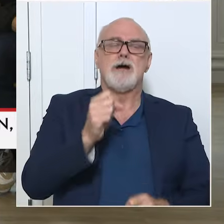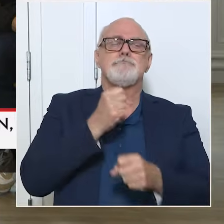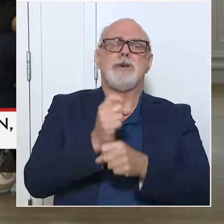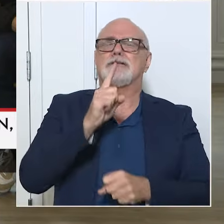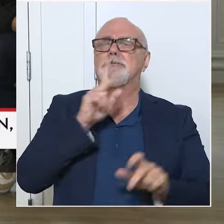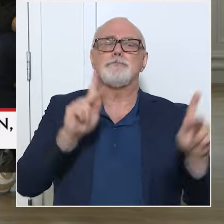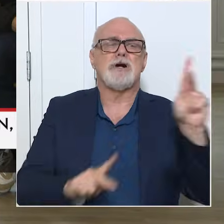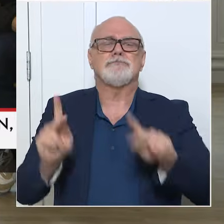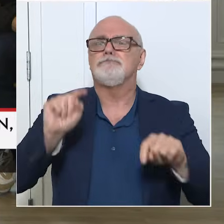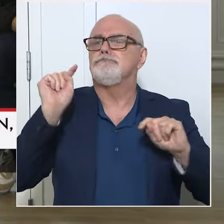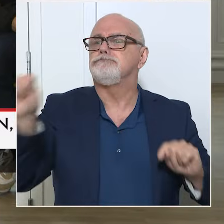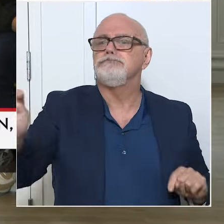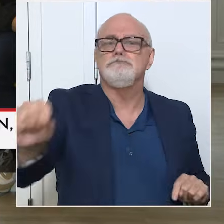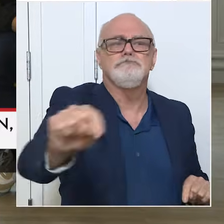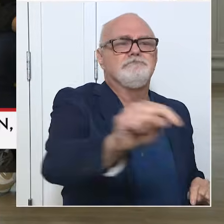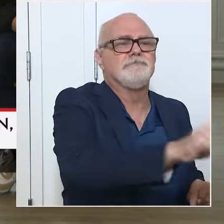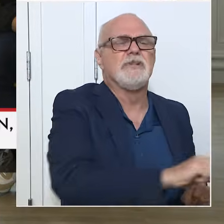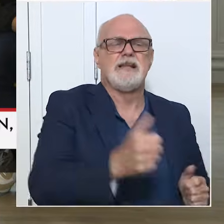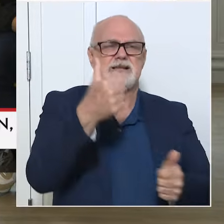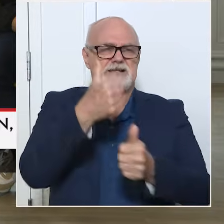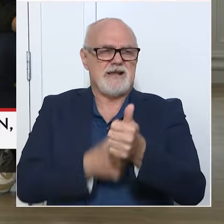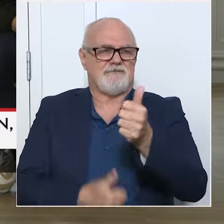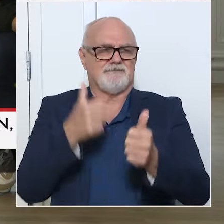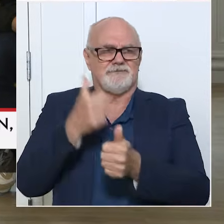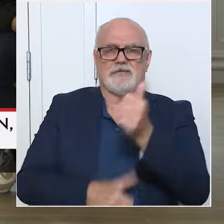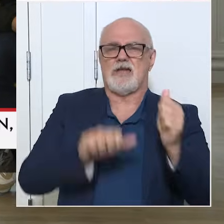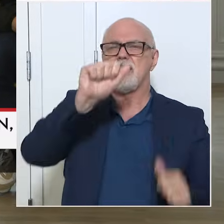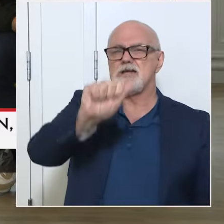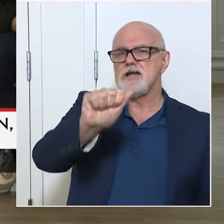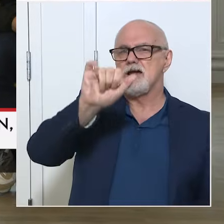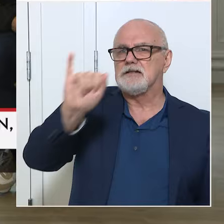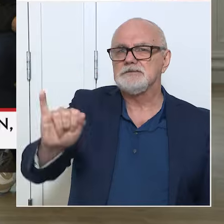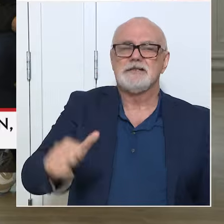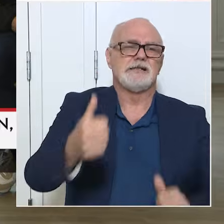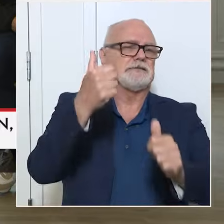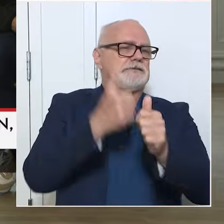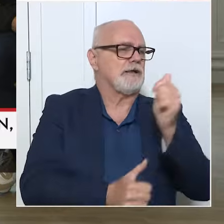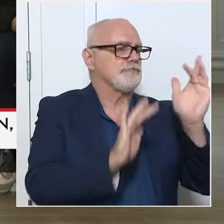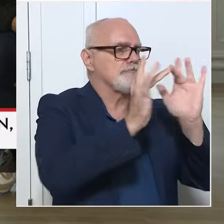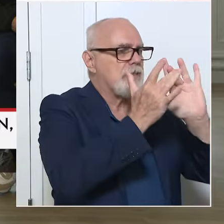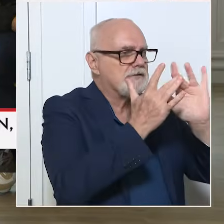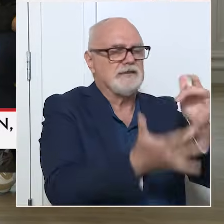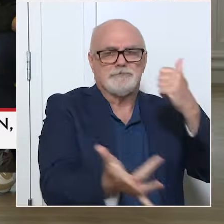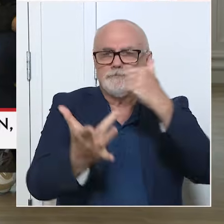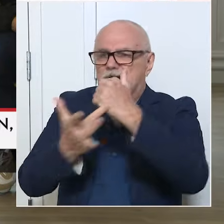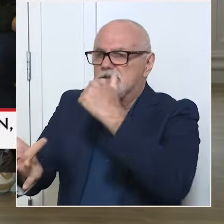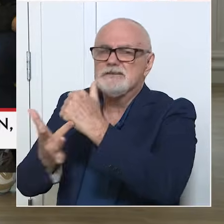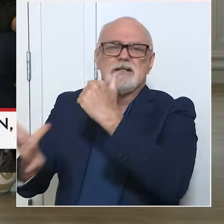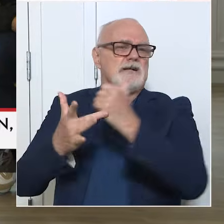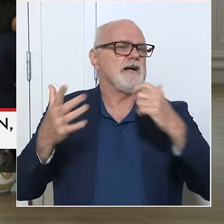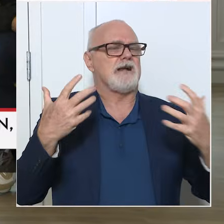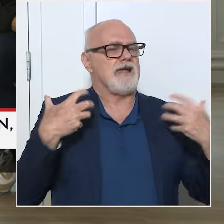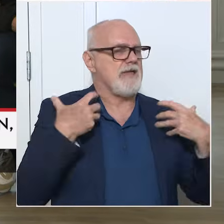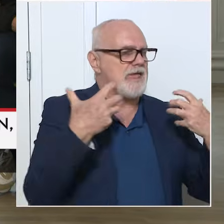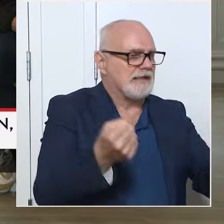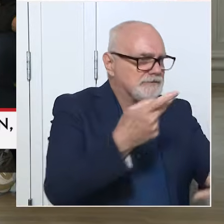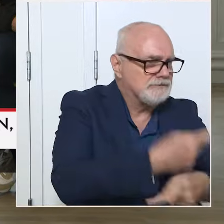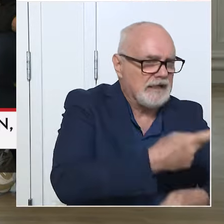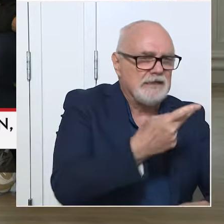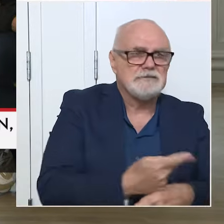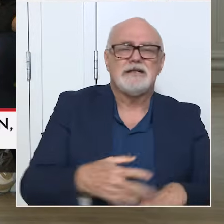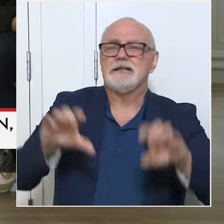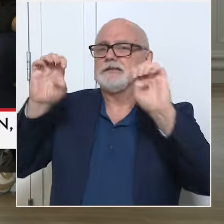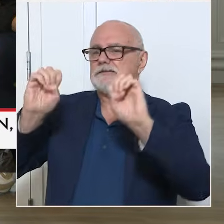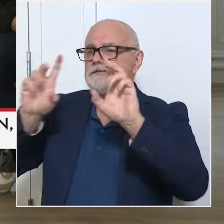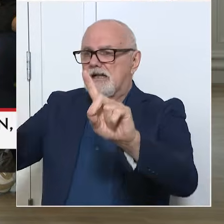that every AI solution deployed, whether in government, healthcare, education, finance, or